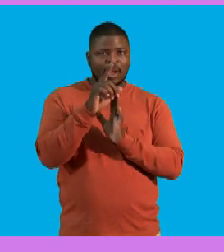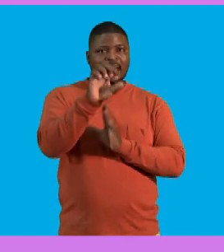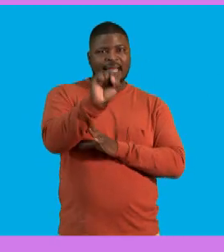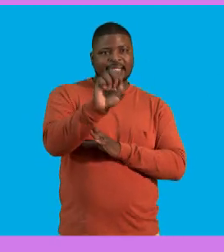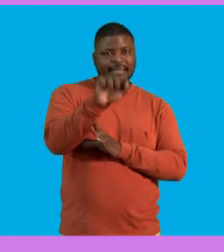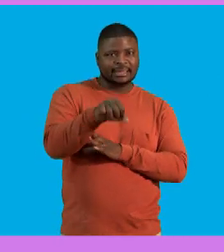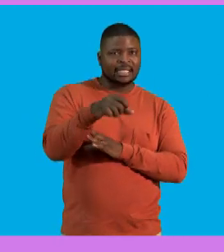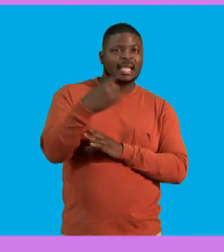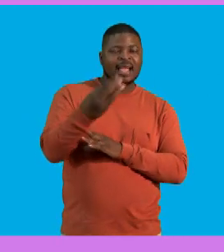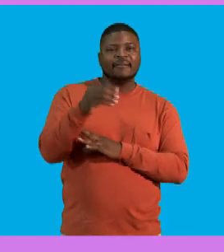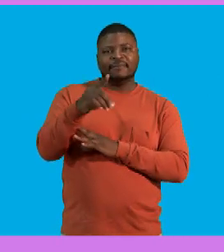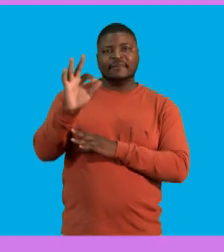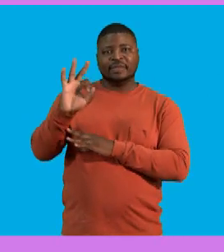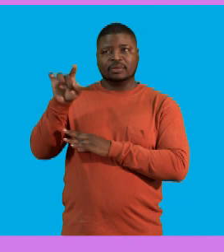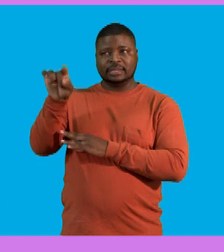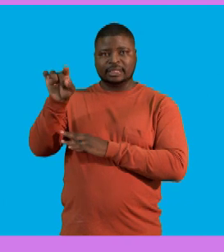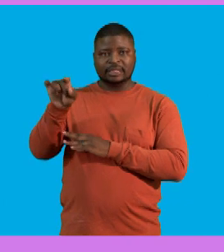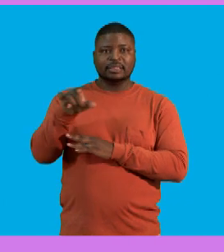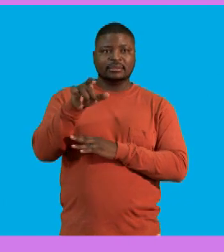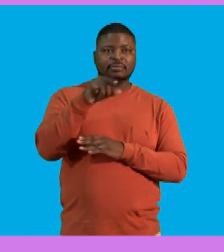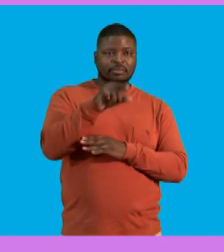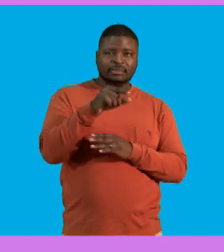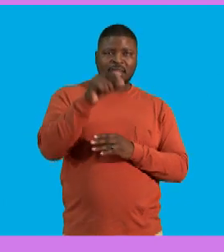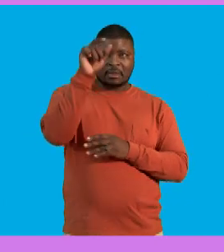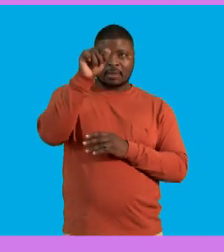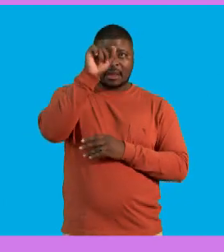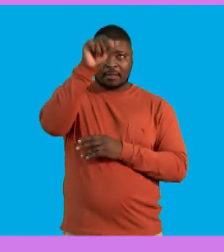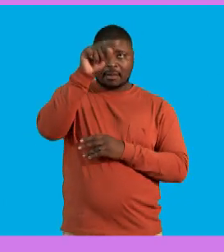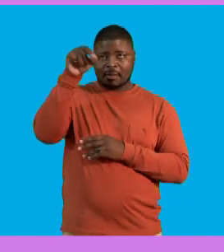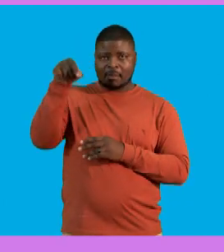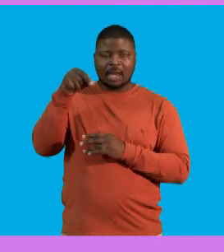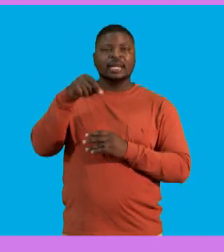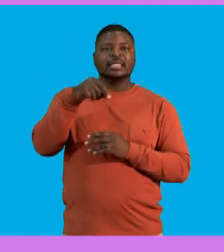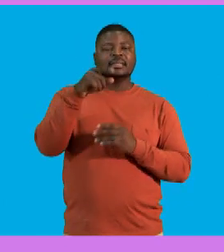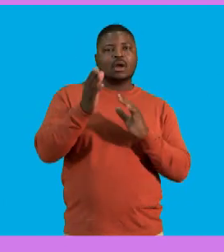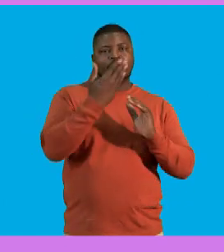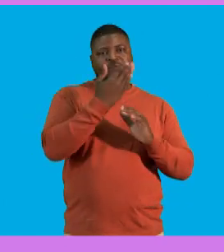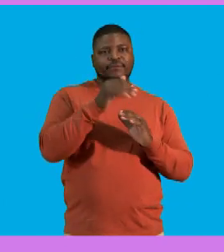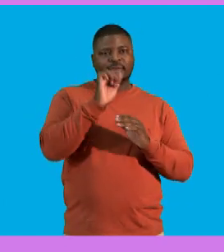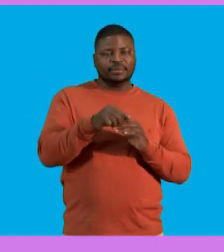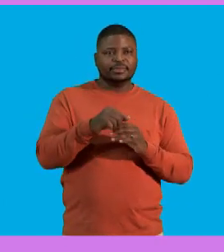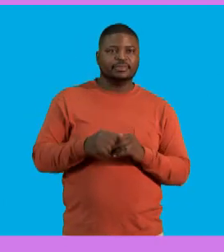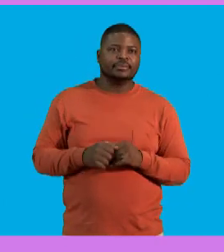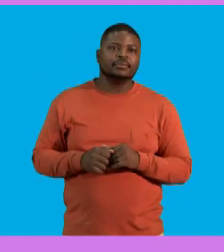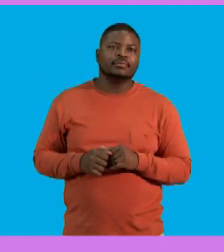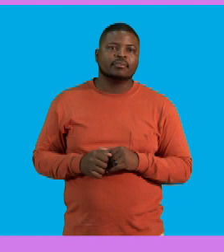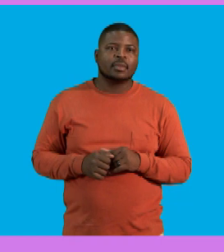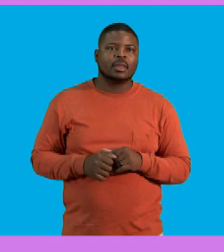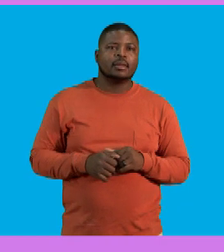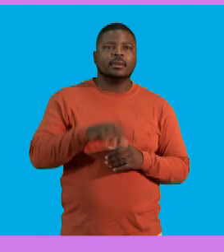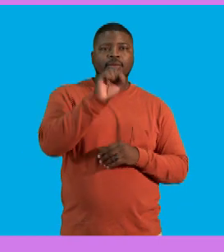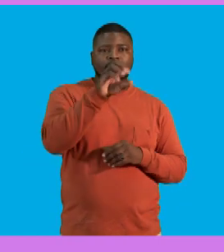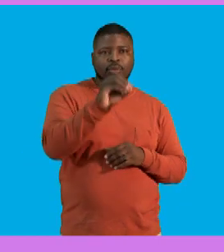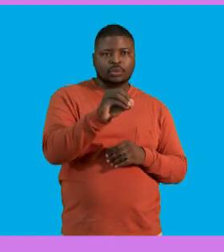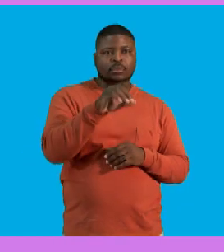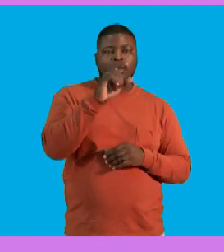s. And then you've got a frequency. Okay, tally left out, because we don't need that. So looking at these intervals, I've used a